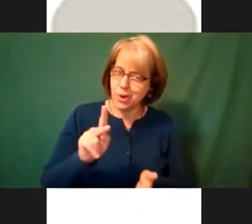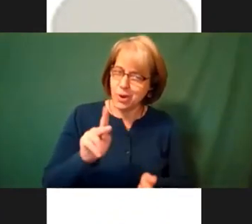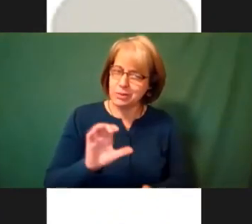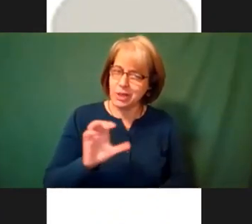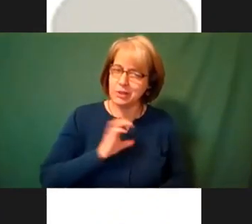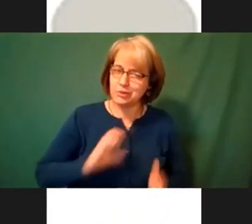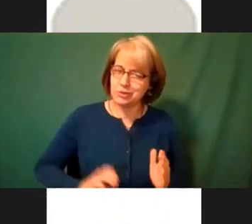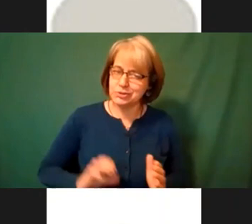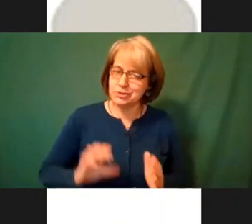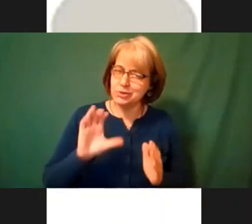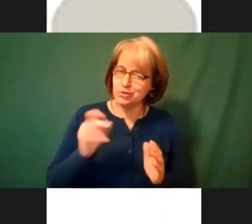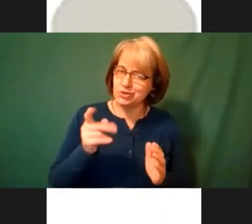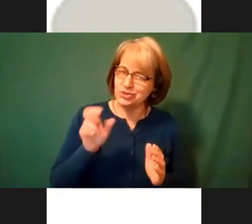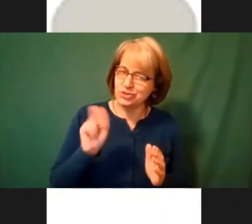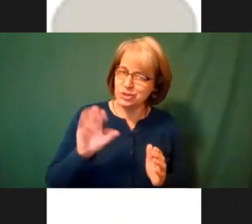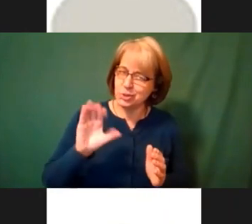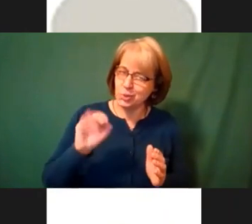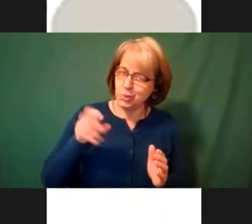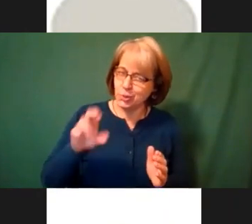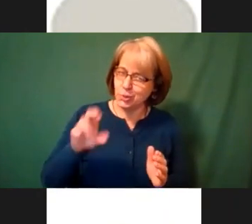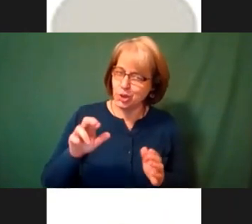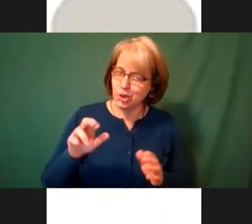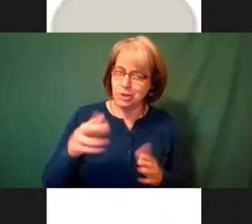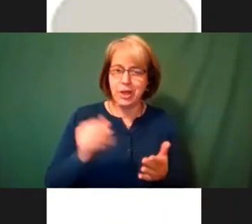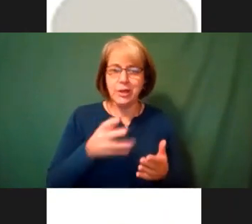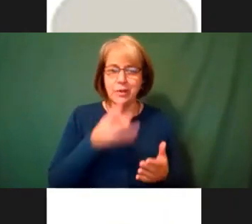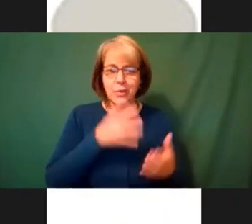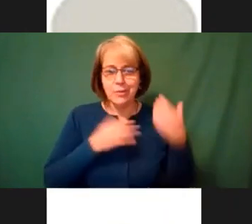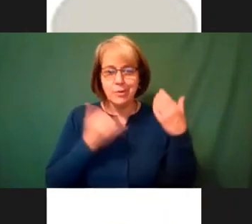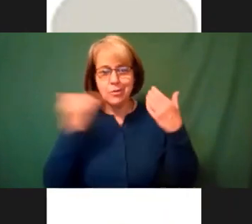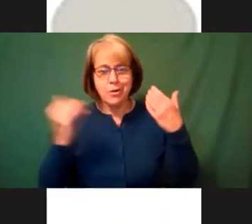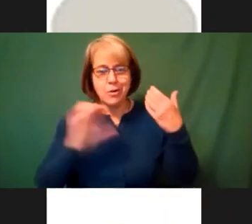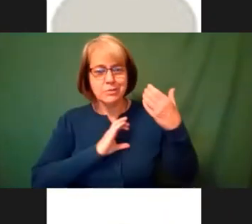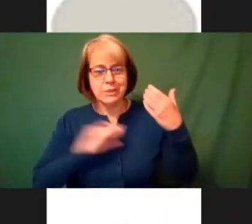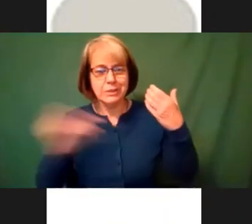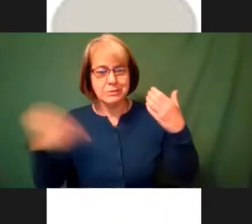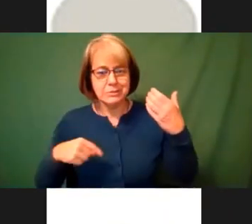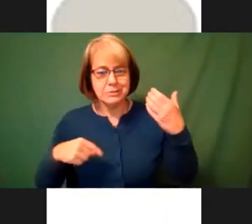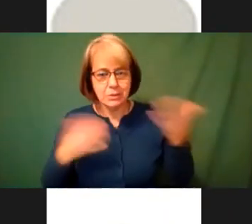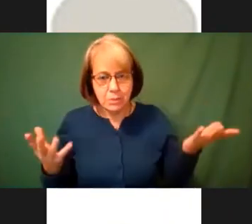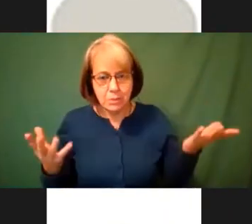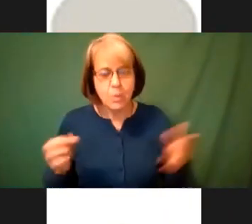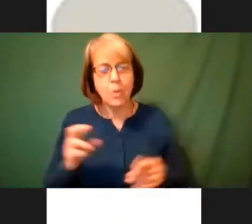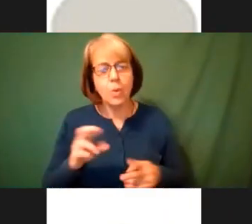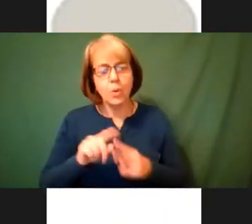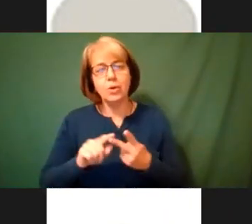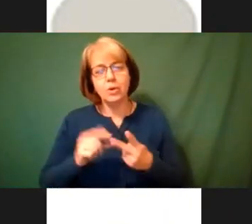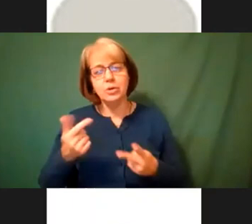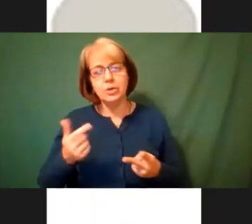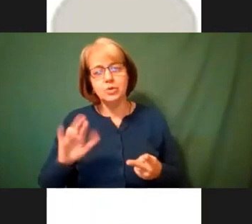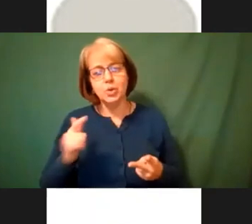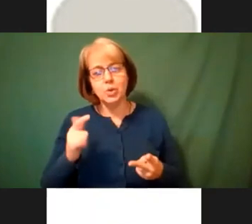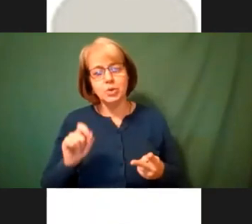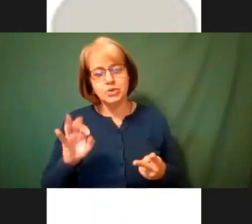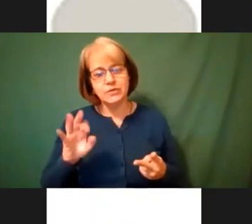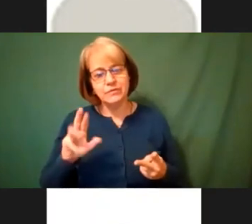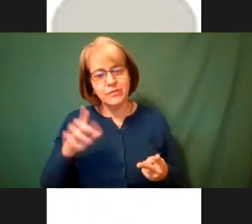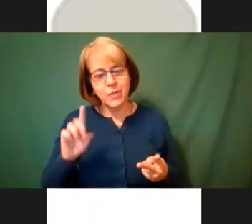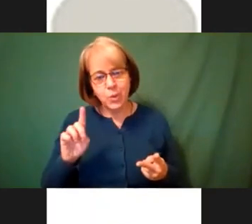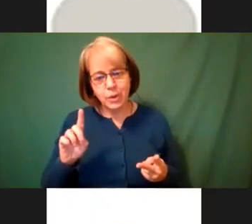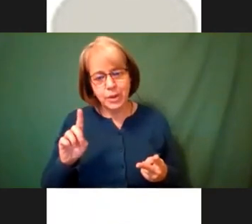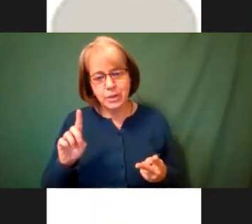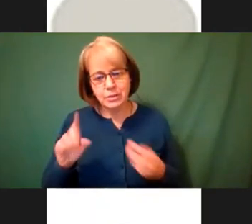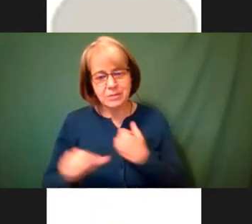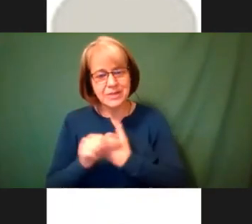not really, you know, because, you know, there's enough examples about how that can be true, right? And for those of